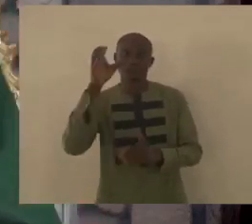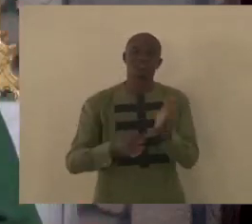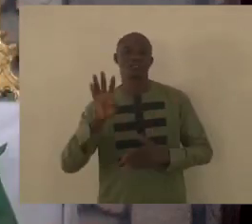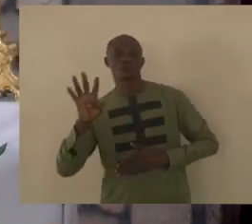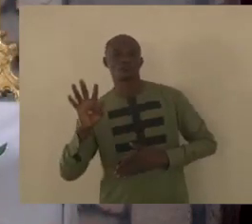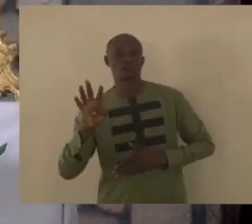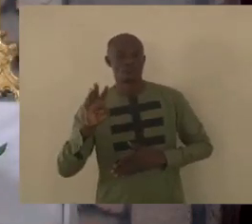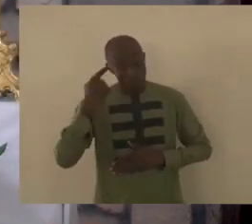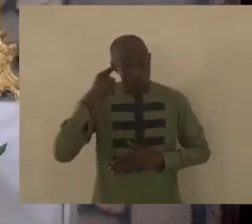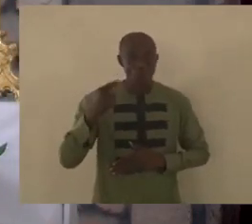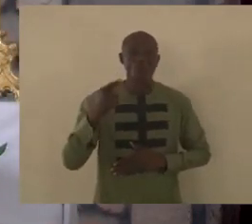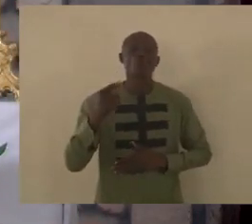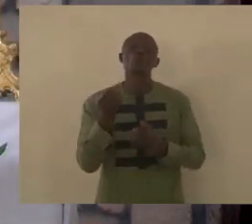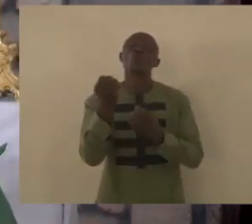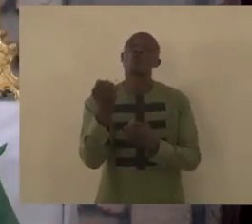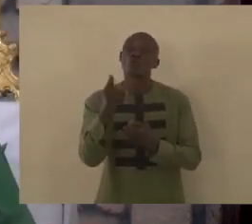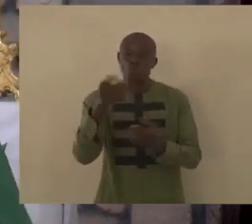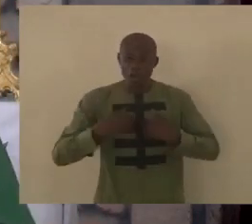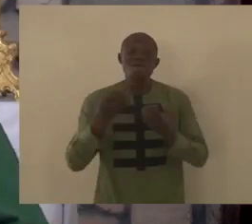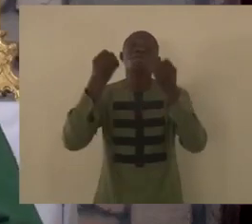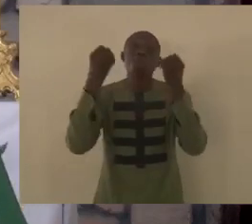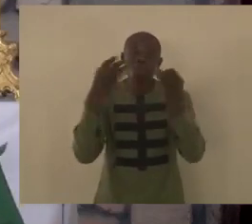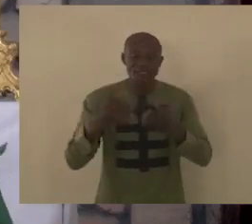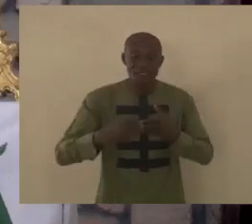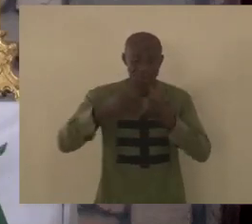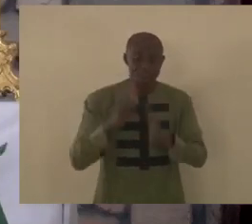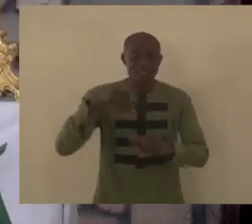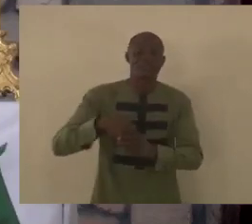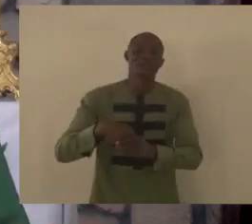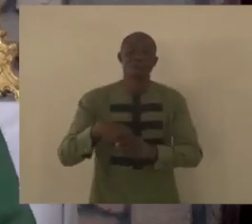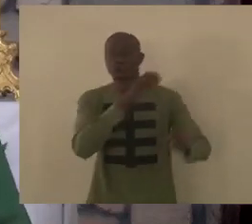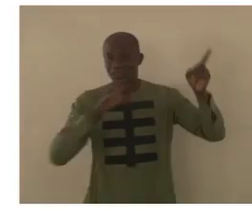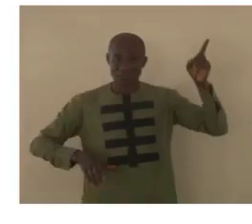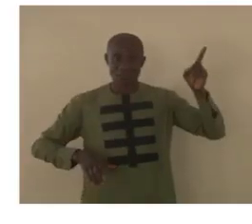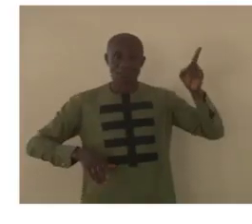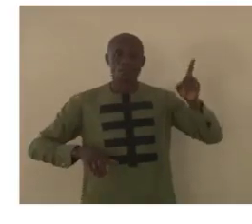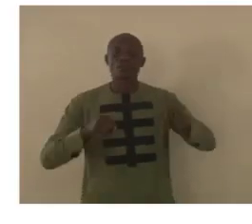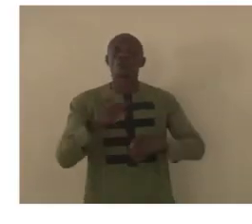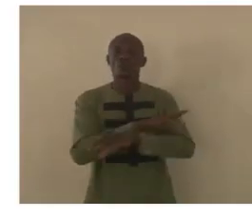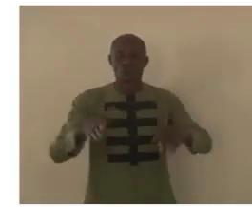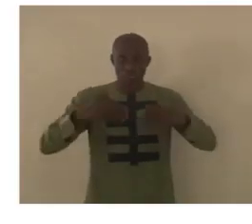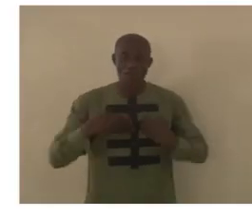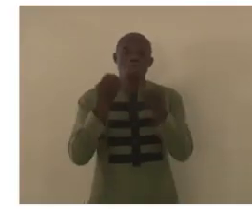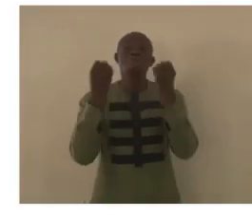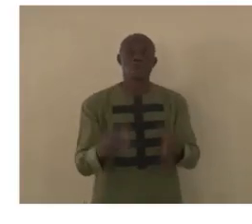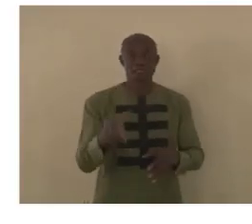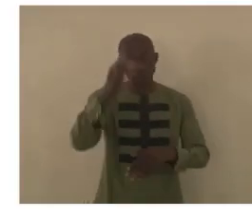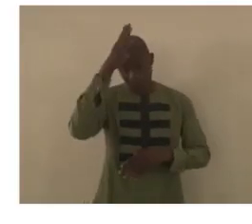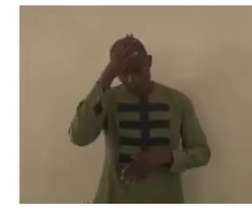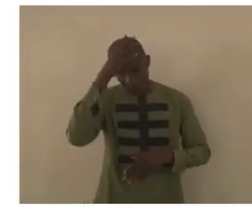says, for though you have countless guards in Christ, you do not have many